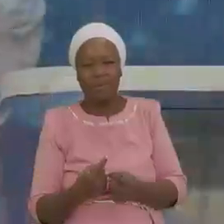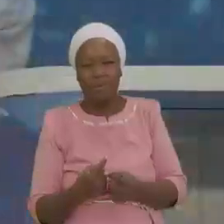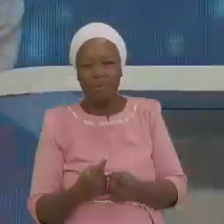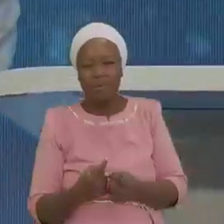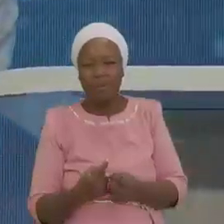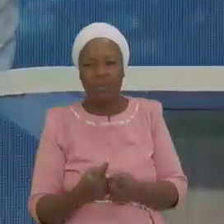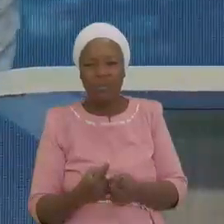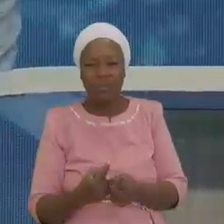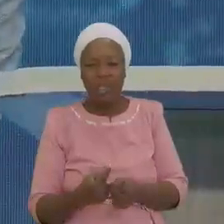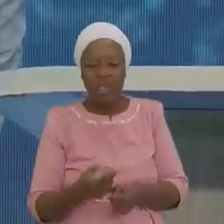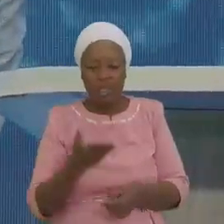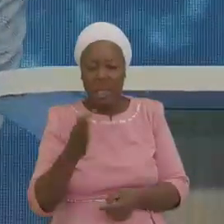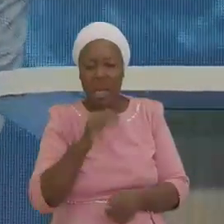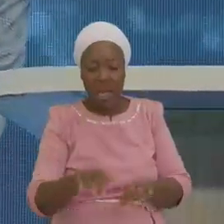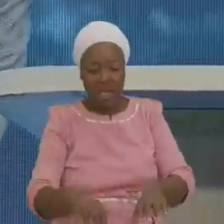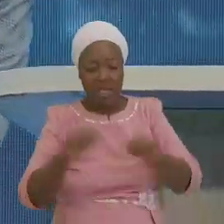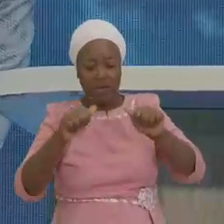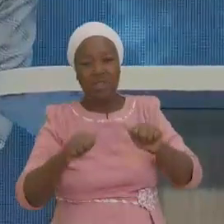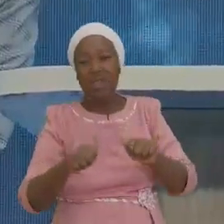are adopted children.